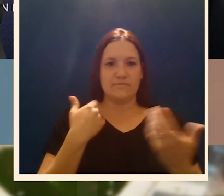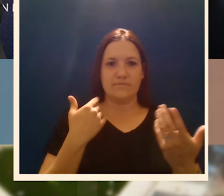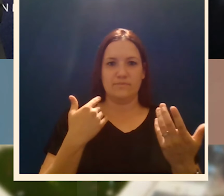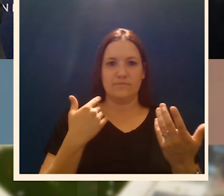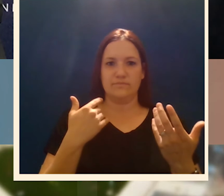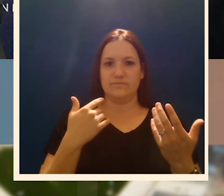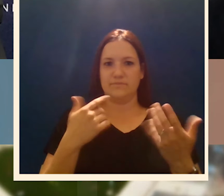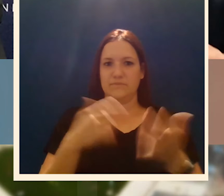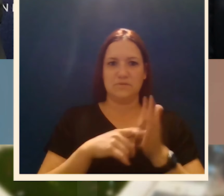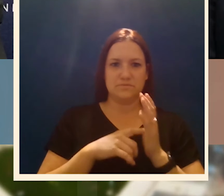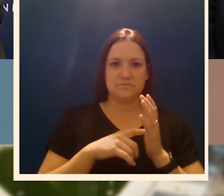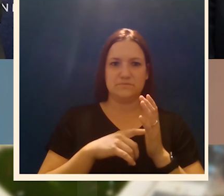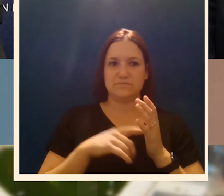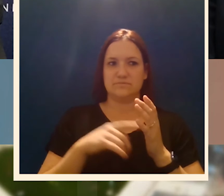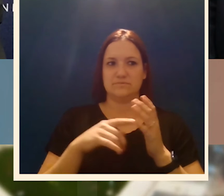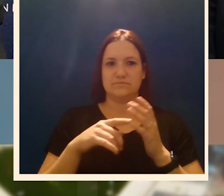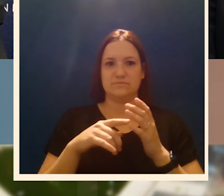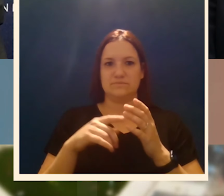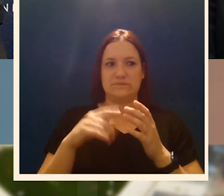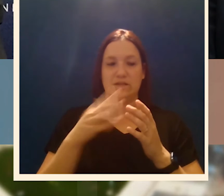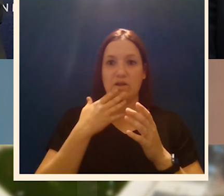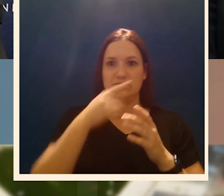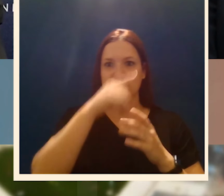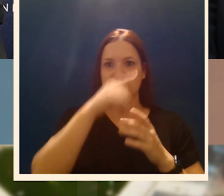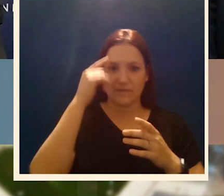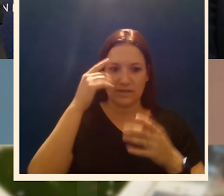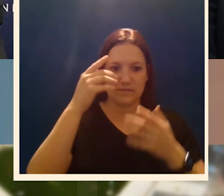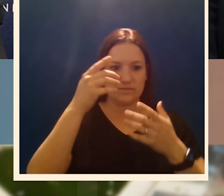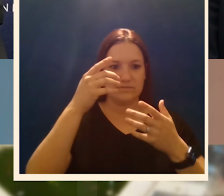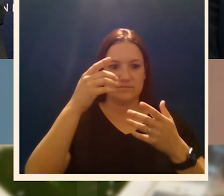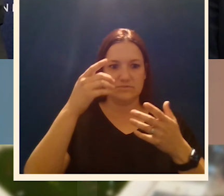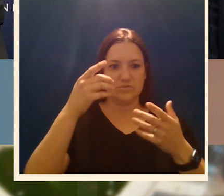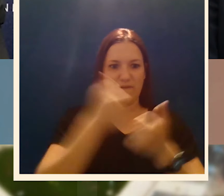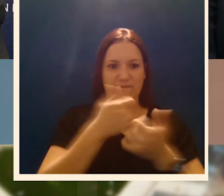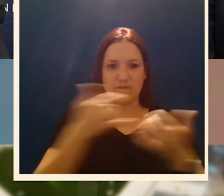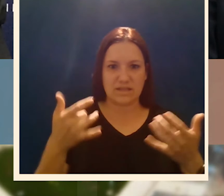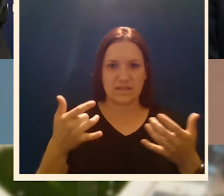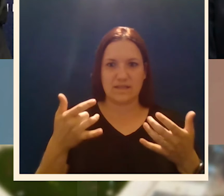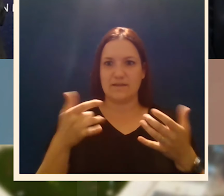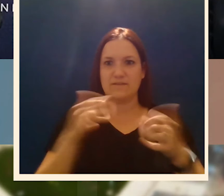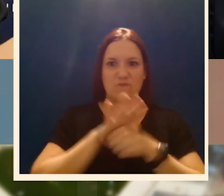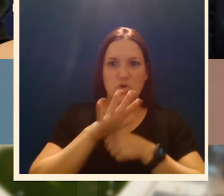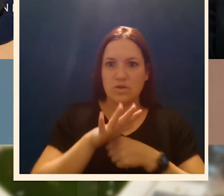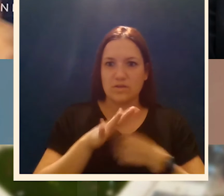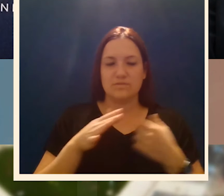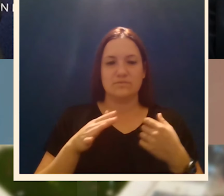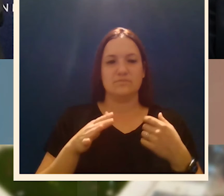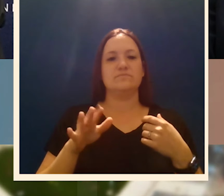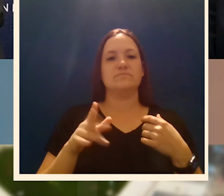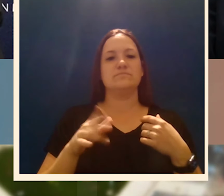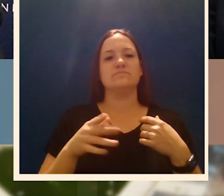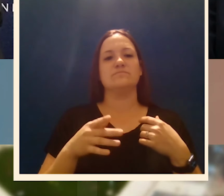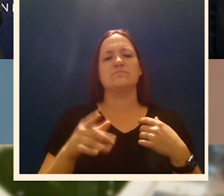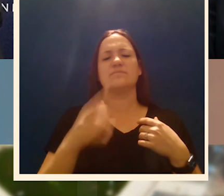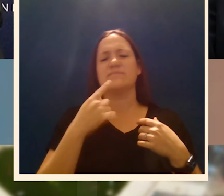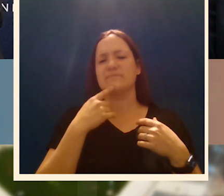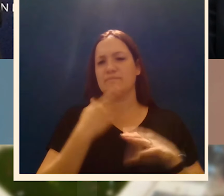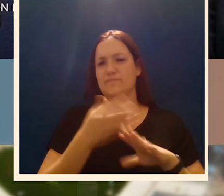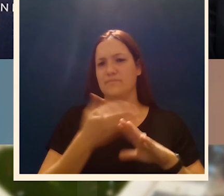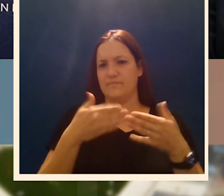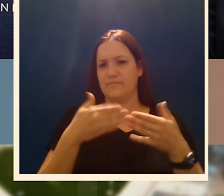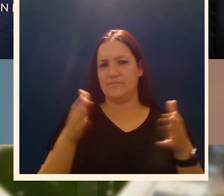day black, and so. Yeah, very interesting. So as I mentioned in the opening, people